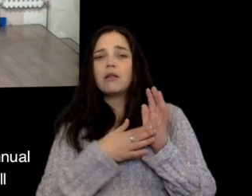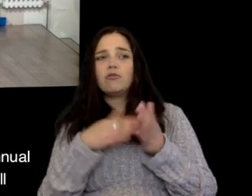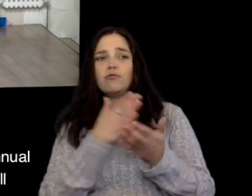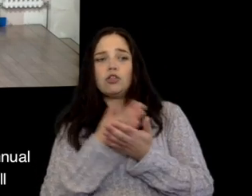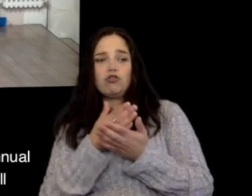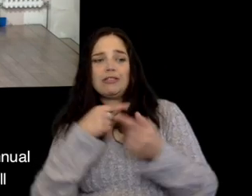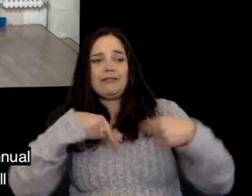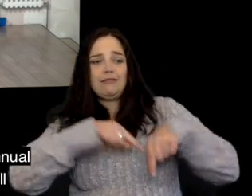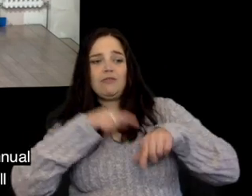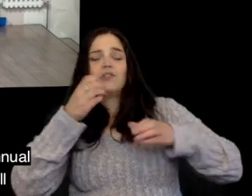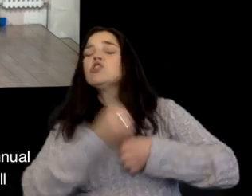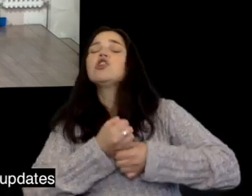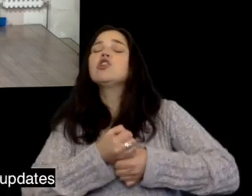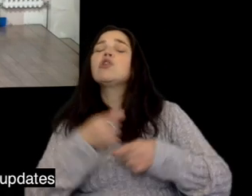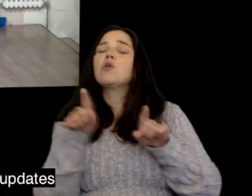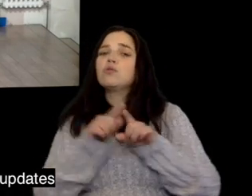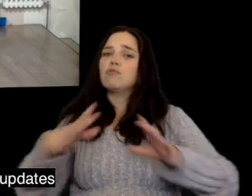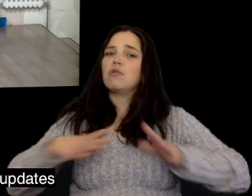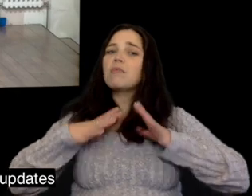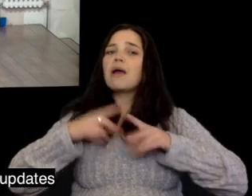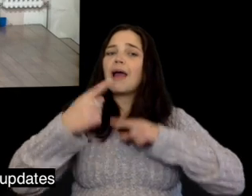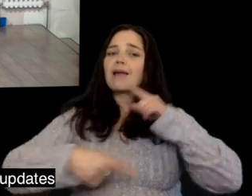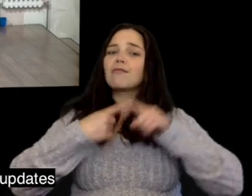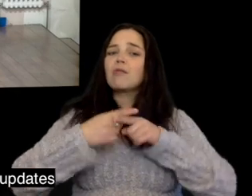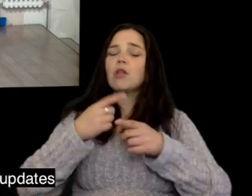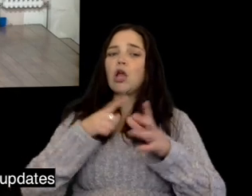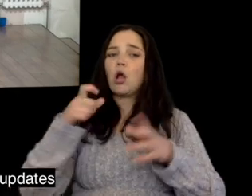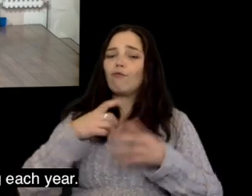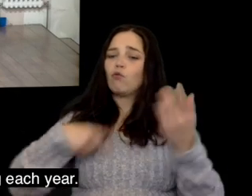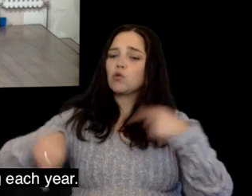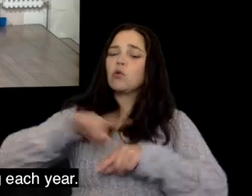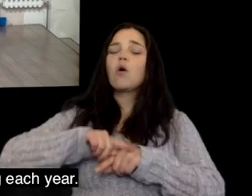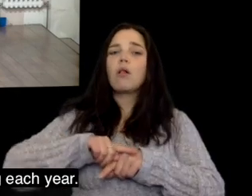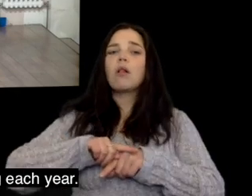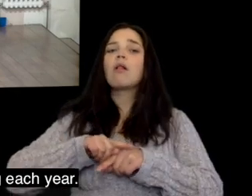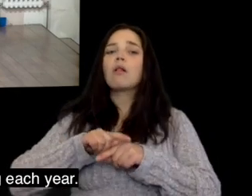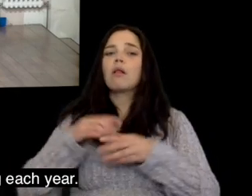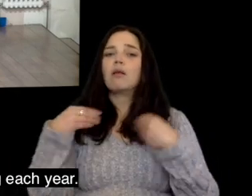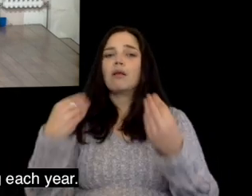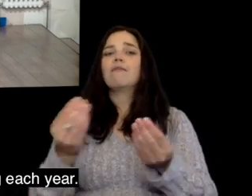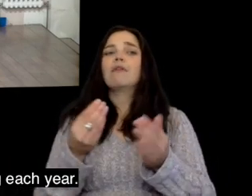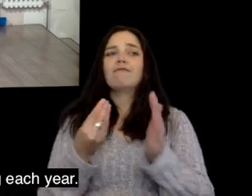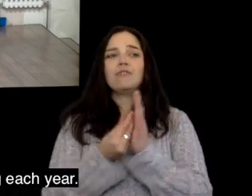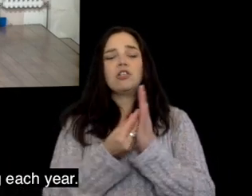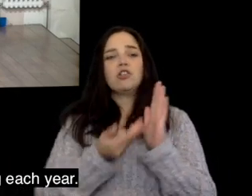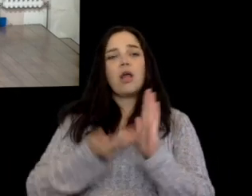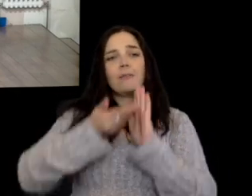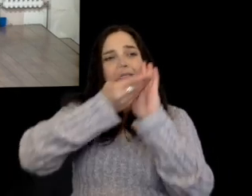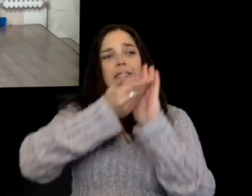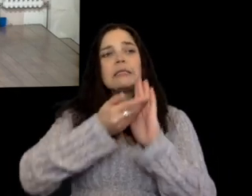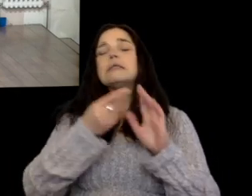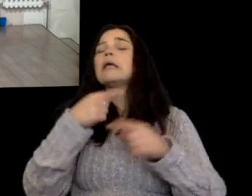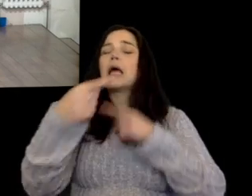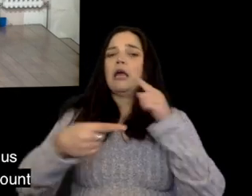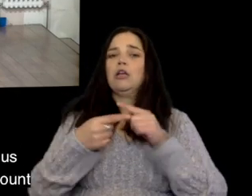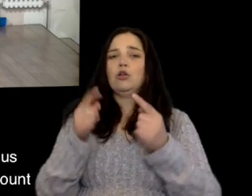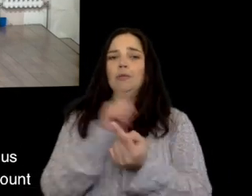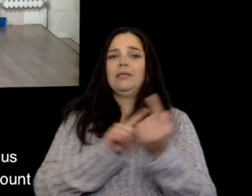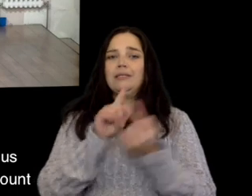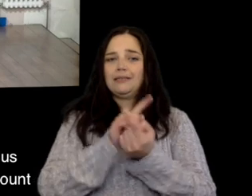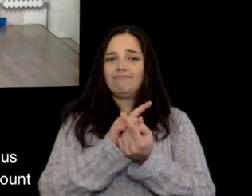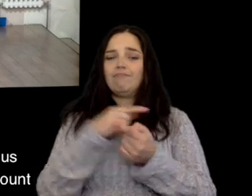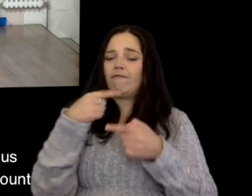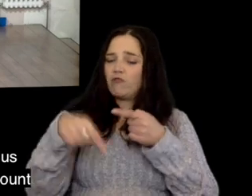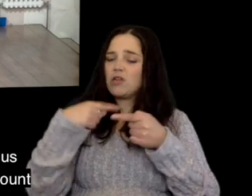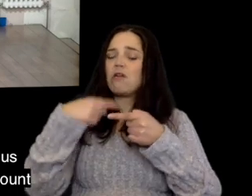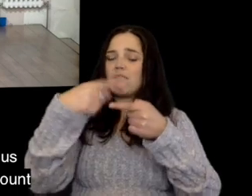the trustees of the church and has prepared annual accounts for us all and given financial updates at our annual stated